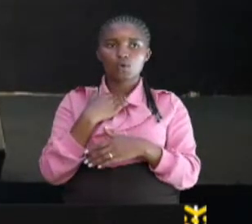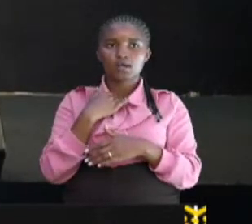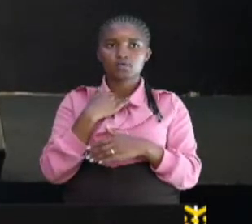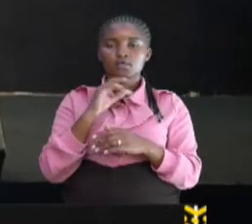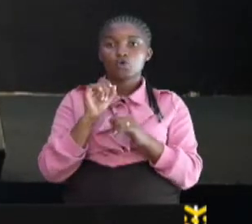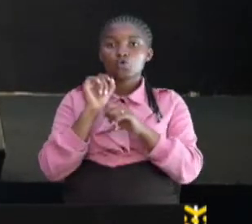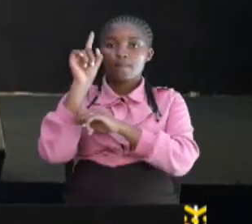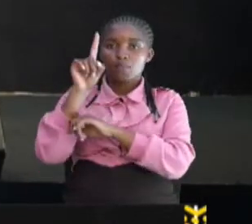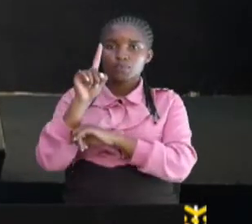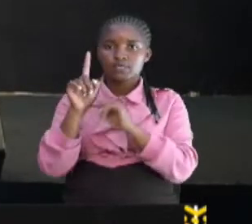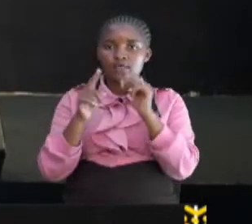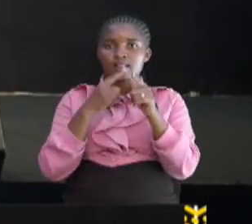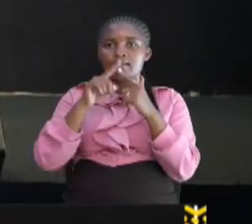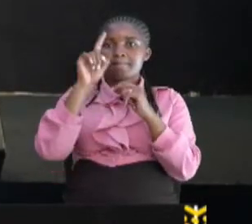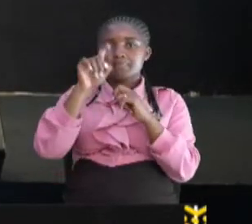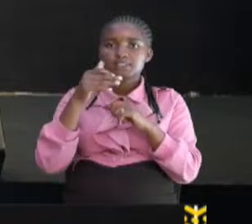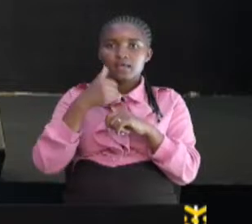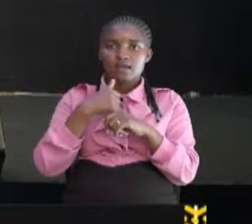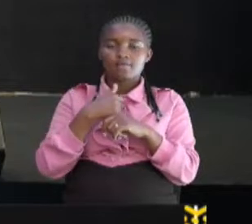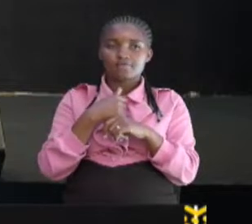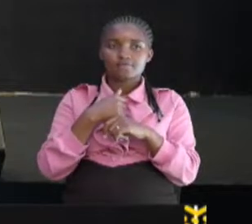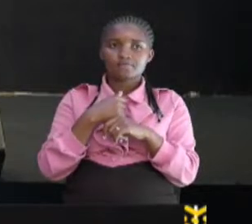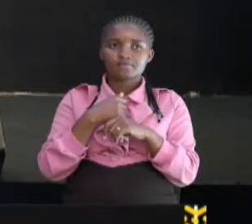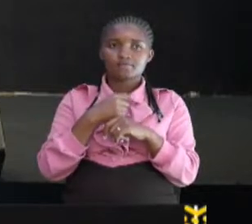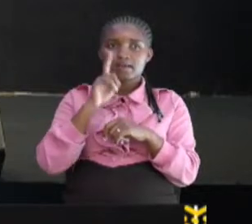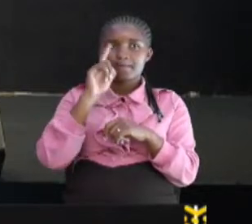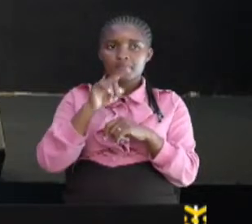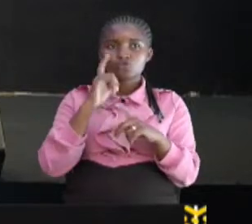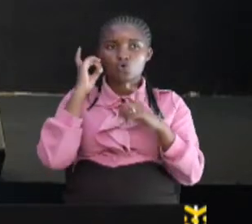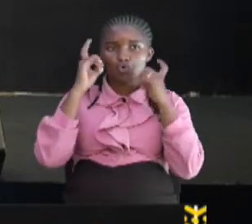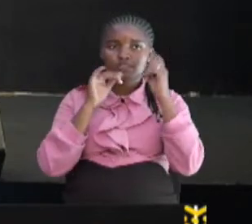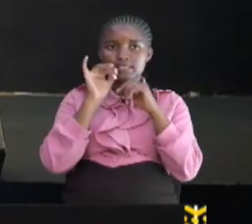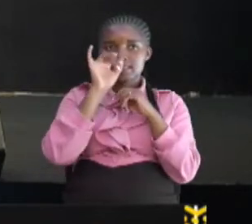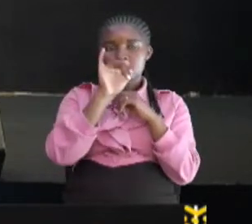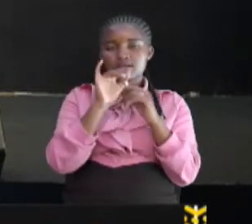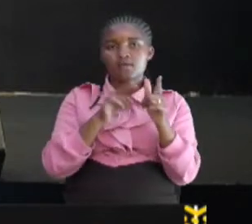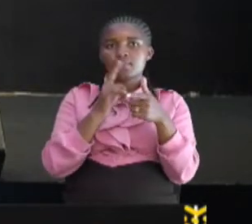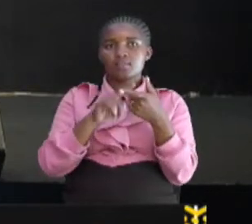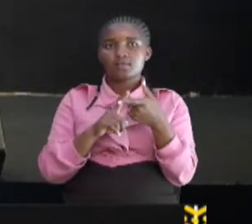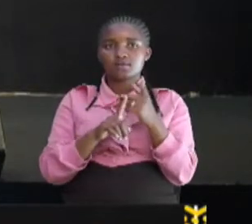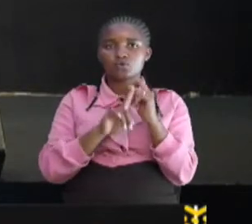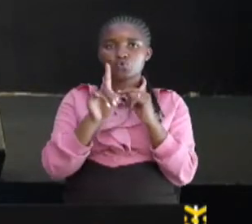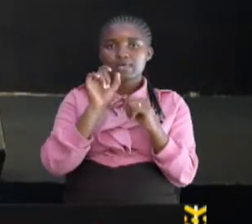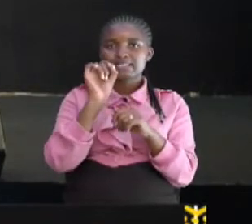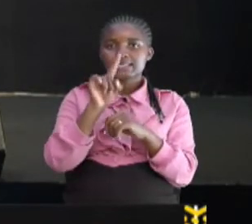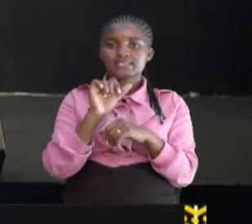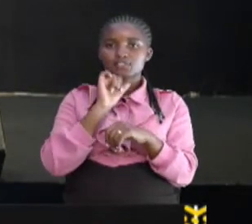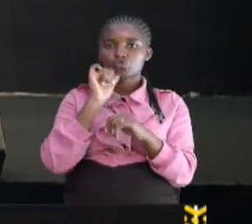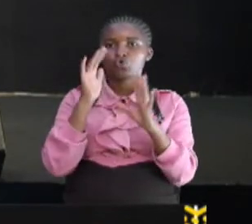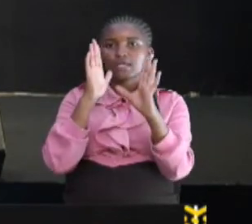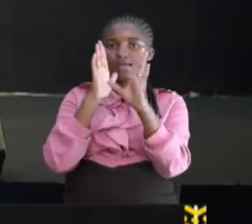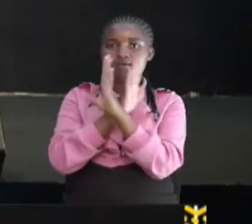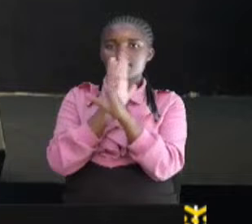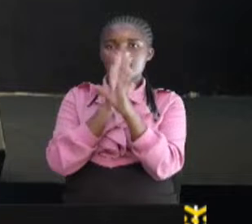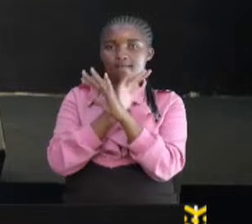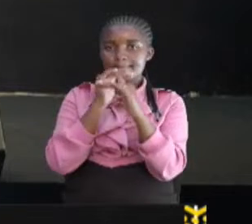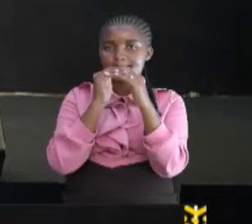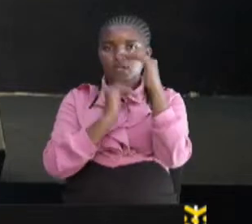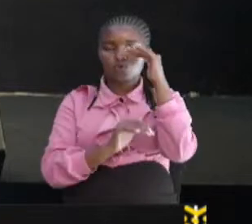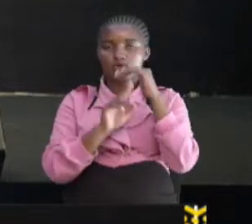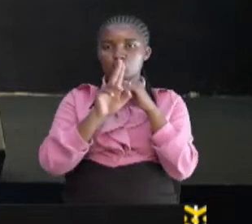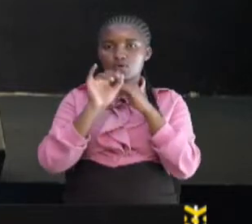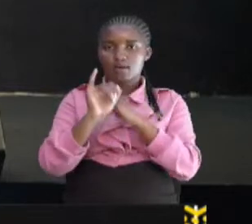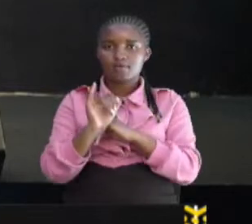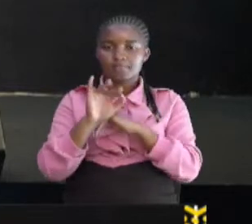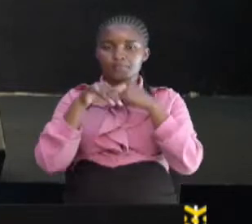put out there, you need to factor this safe zone there so that your text is not hidden below our